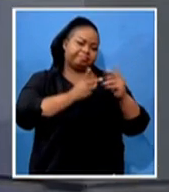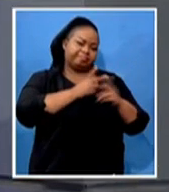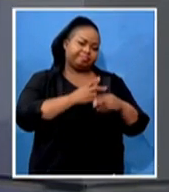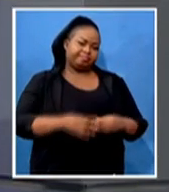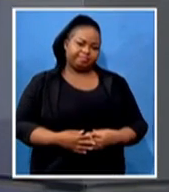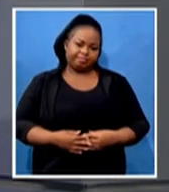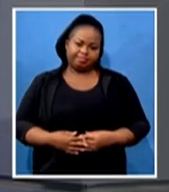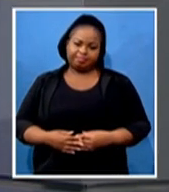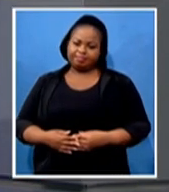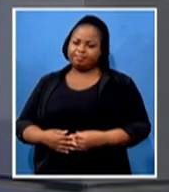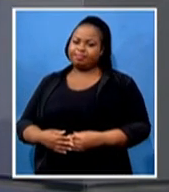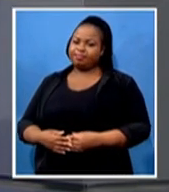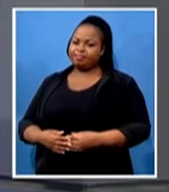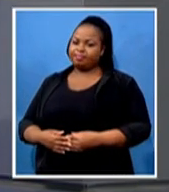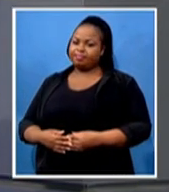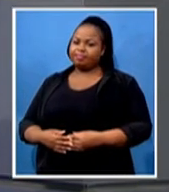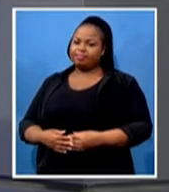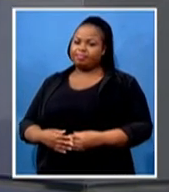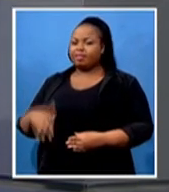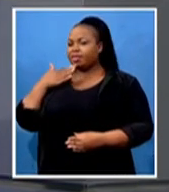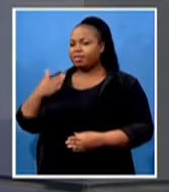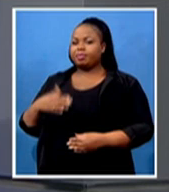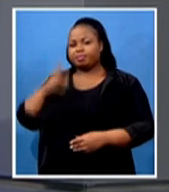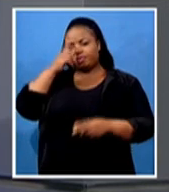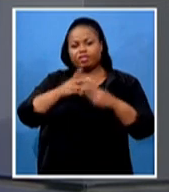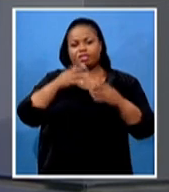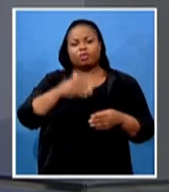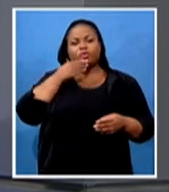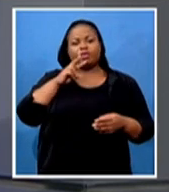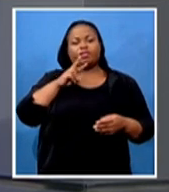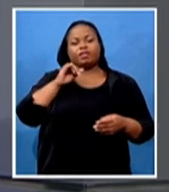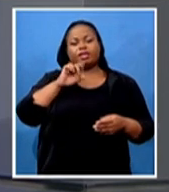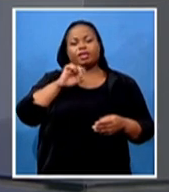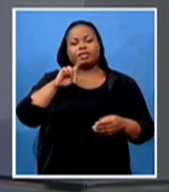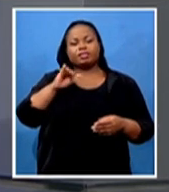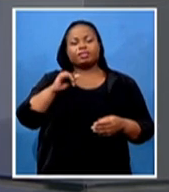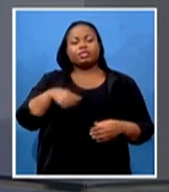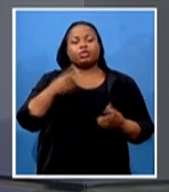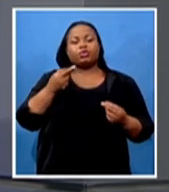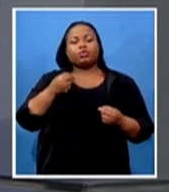Thank you. Professor Zeblon Vilakazi is the incoming Wits Chancellor and Principal. And of course,